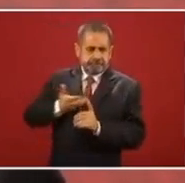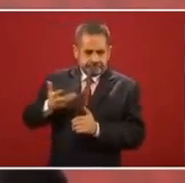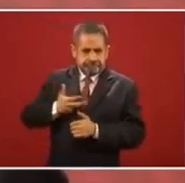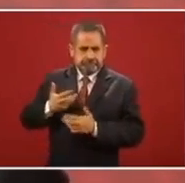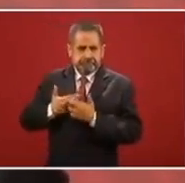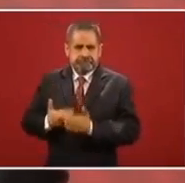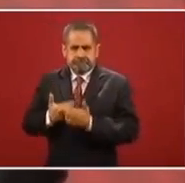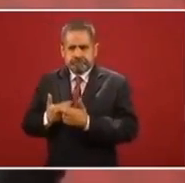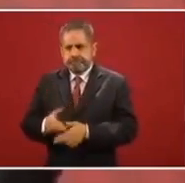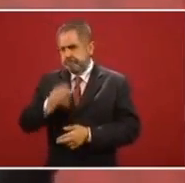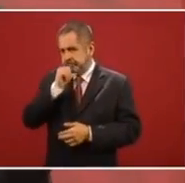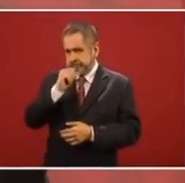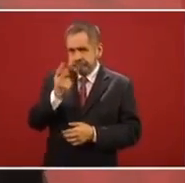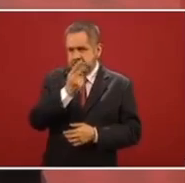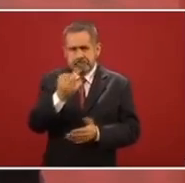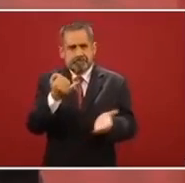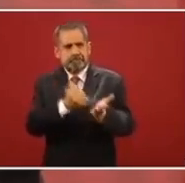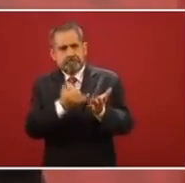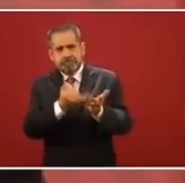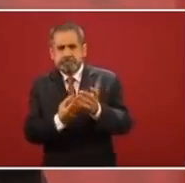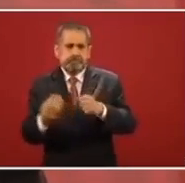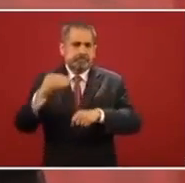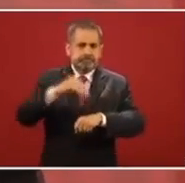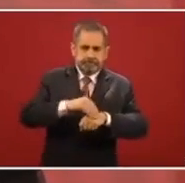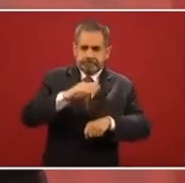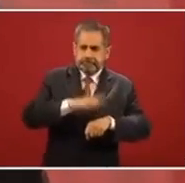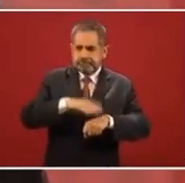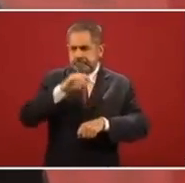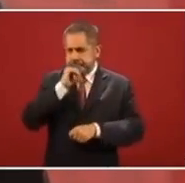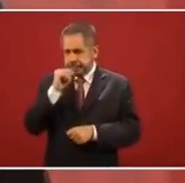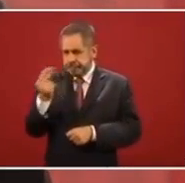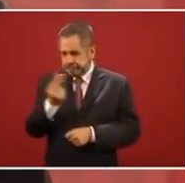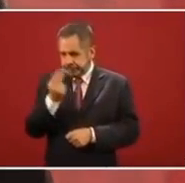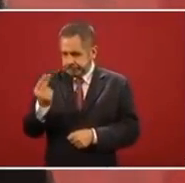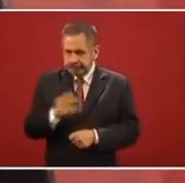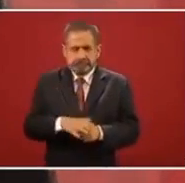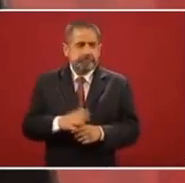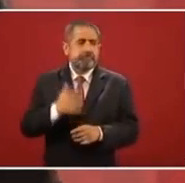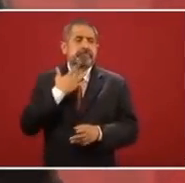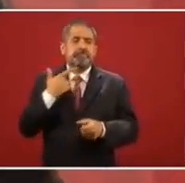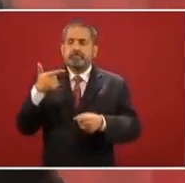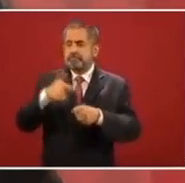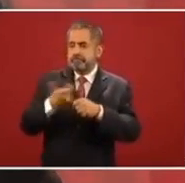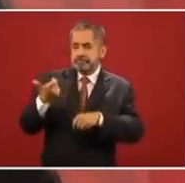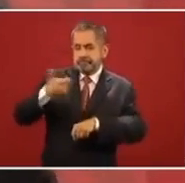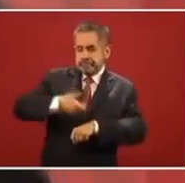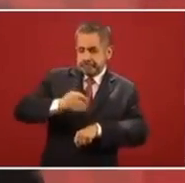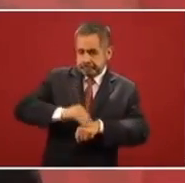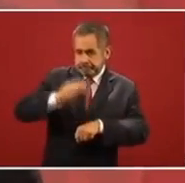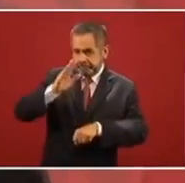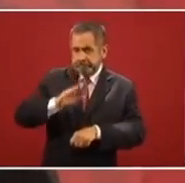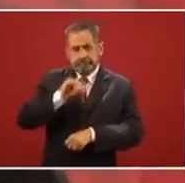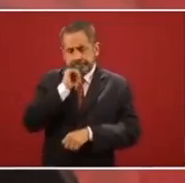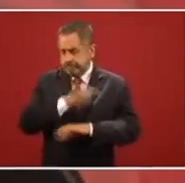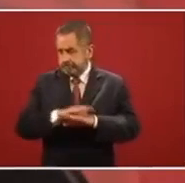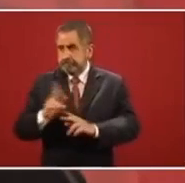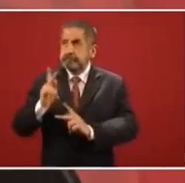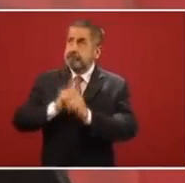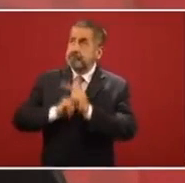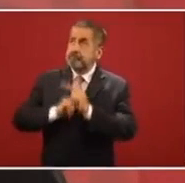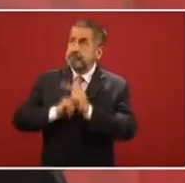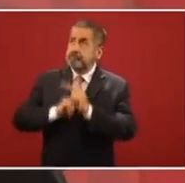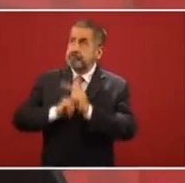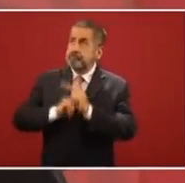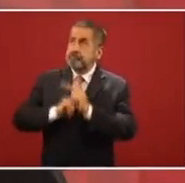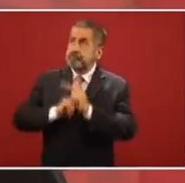impuestos, and without raising sin taxes, aumentar el precio de los combustibles, and without raising the sin price of endeudar el país, combustibles, vamos a